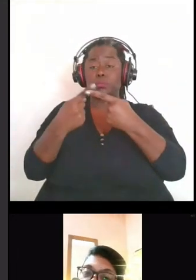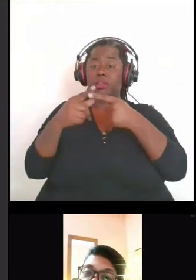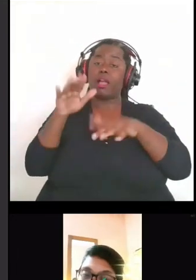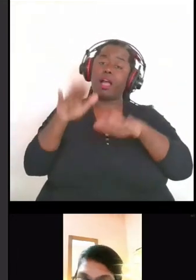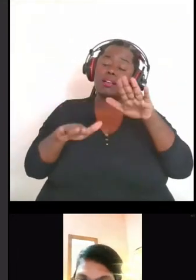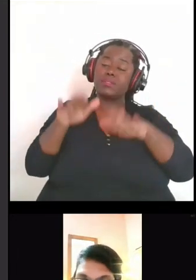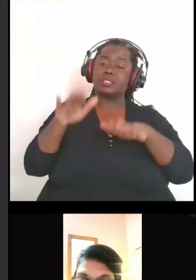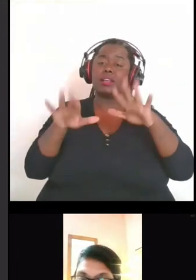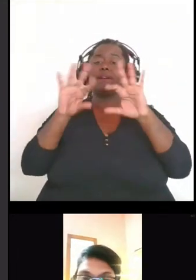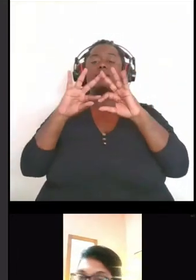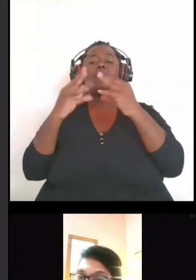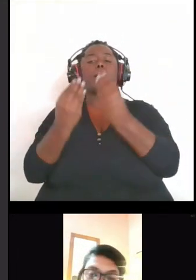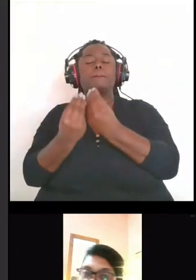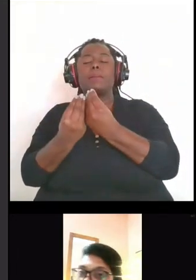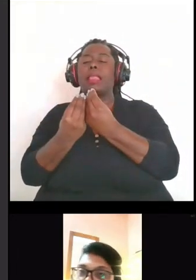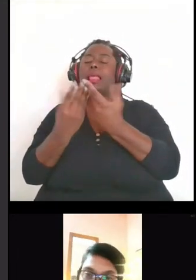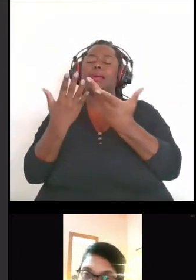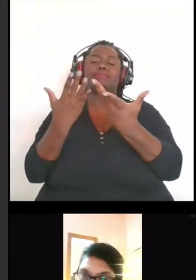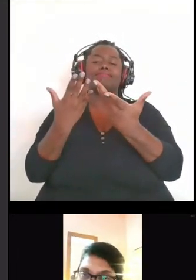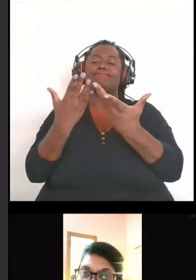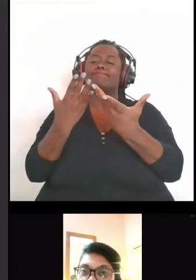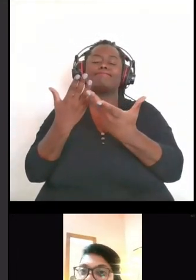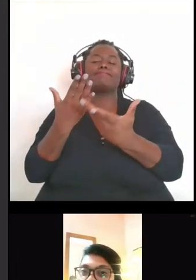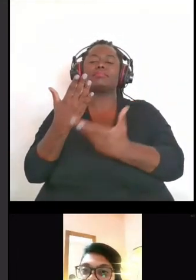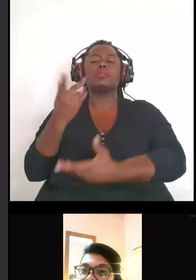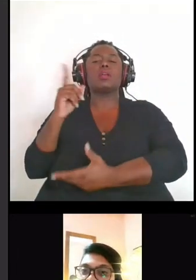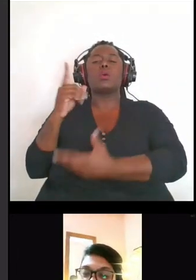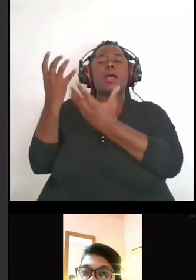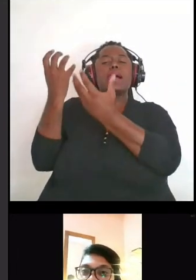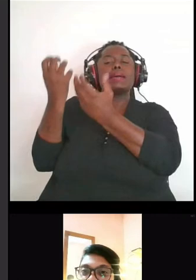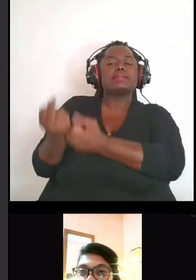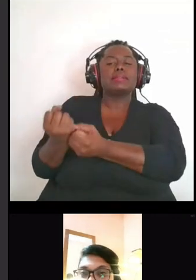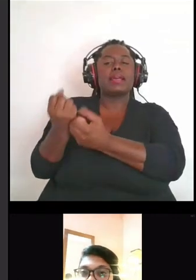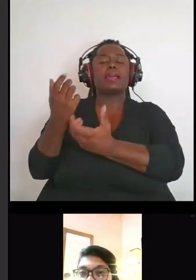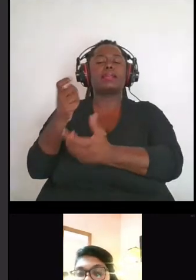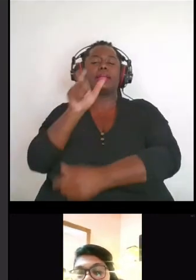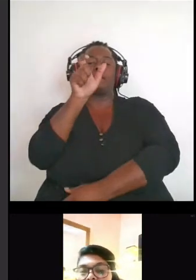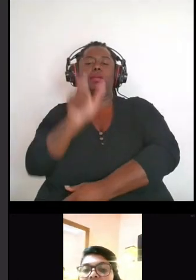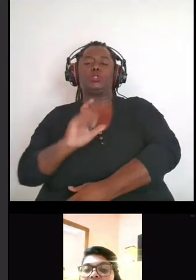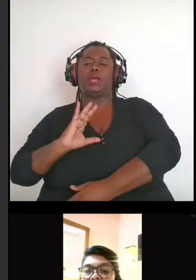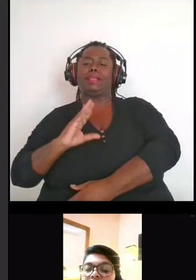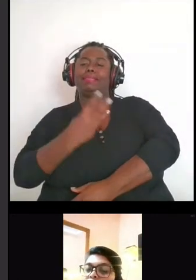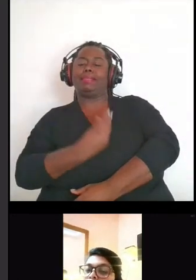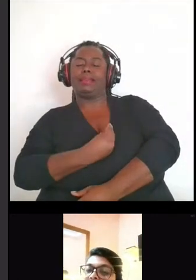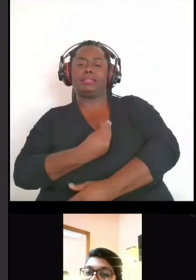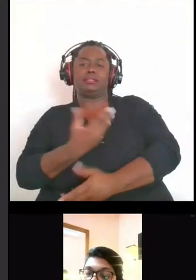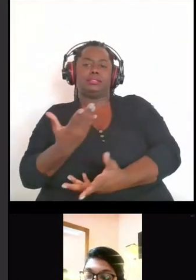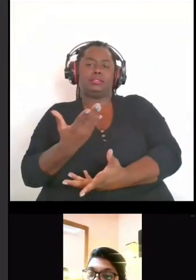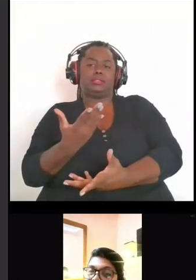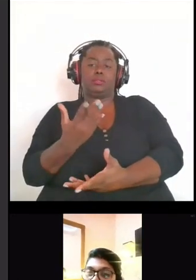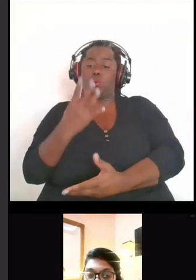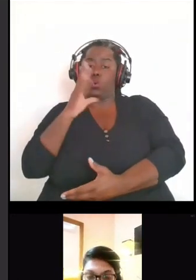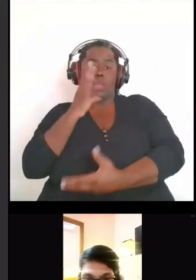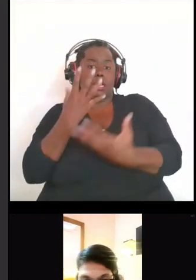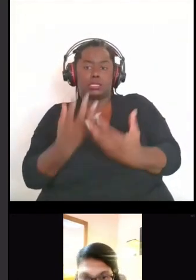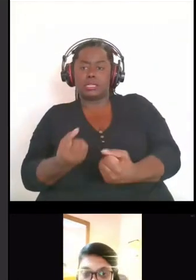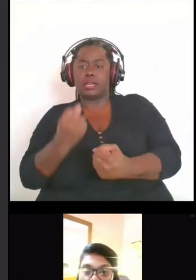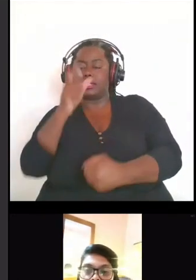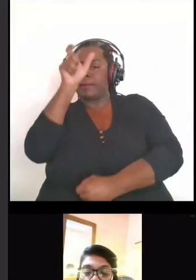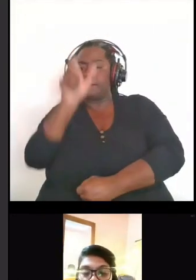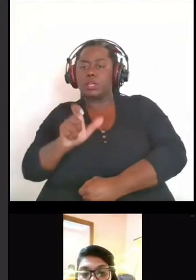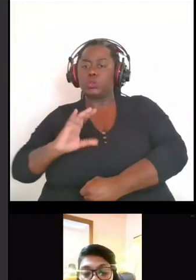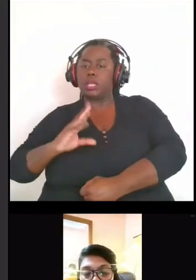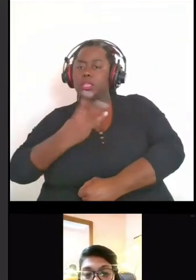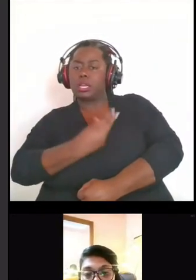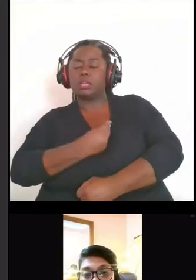does she fall in love does she have breakups so you know we wanted to humanize these topics again with the